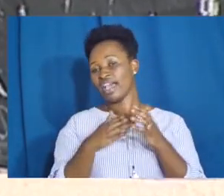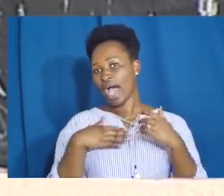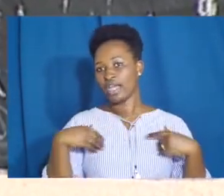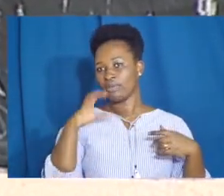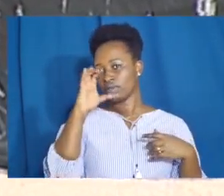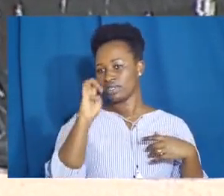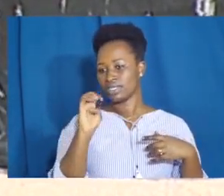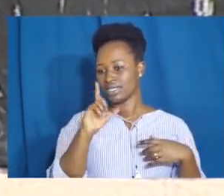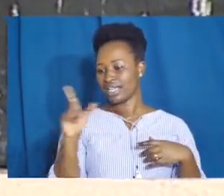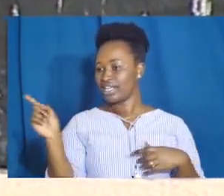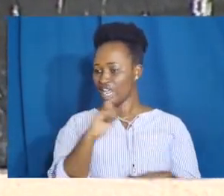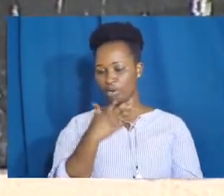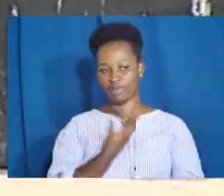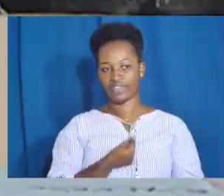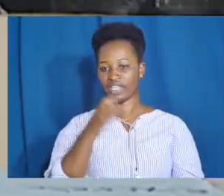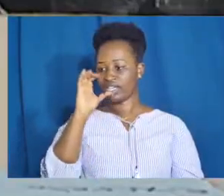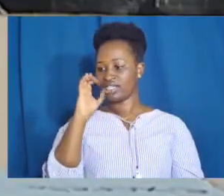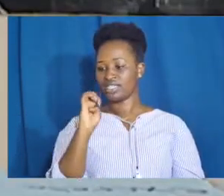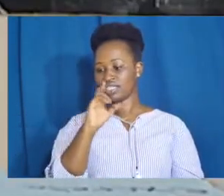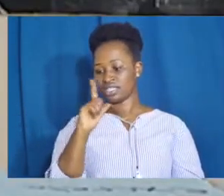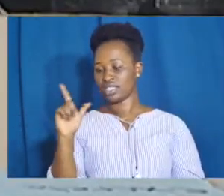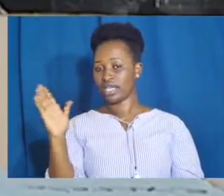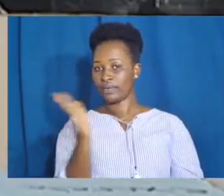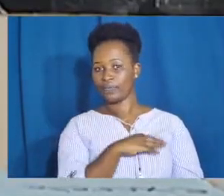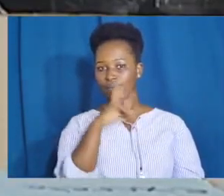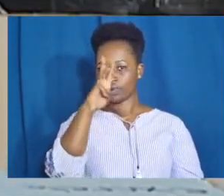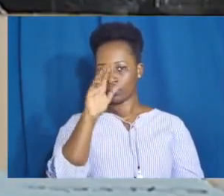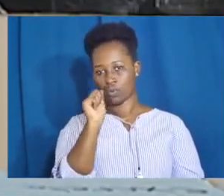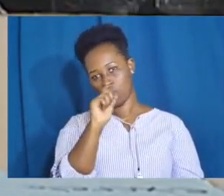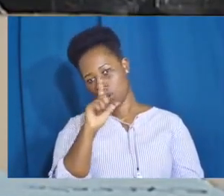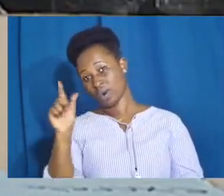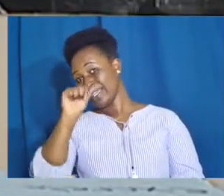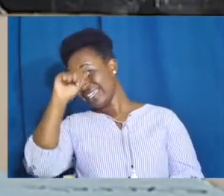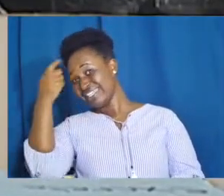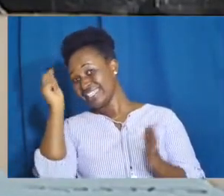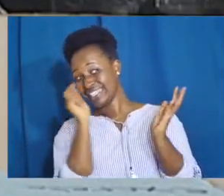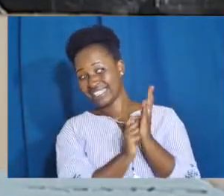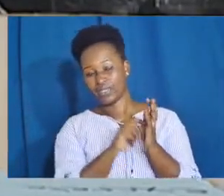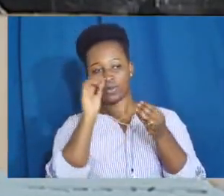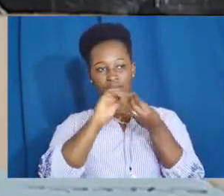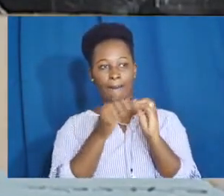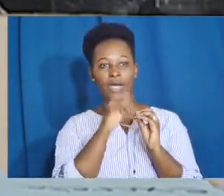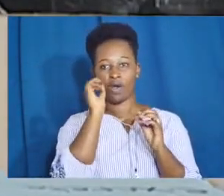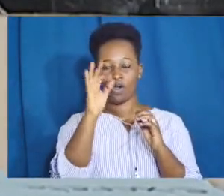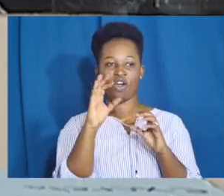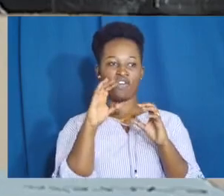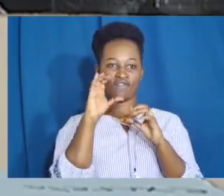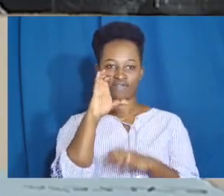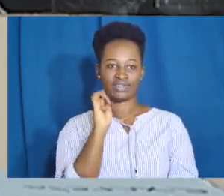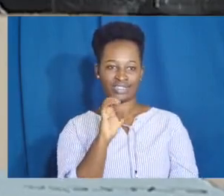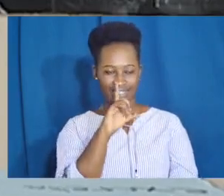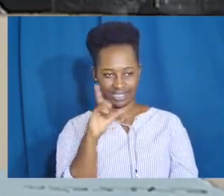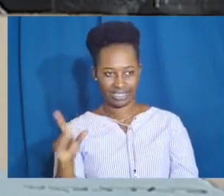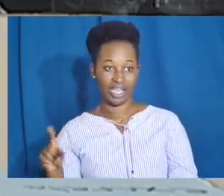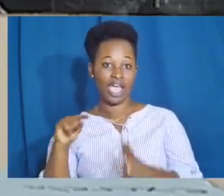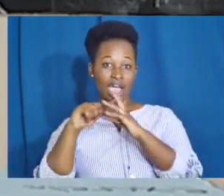have cell wall. Another point that scientists considered is the number of cells. At the